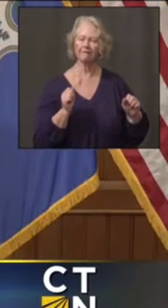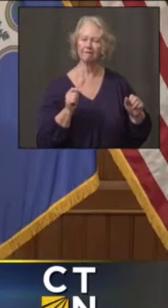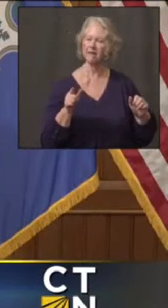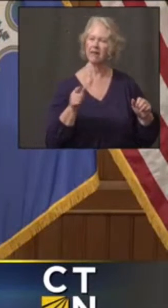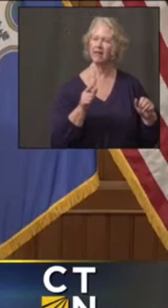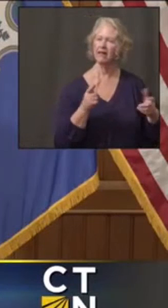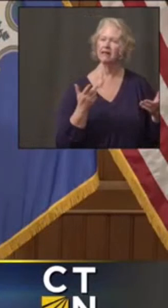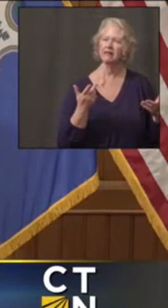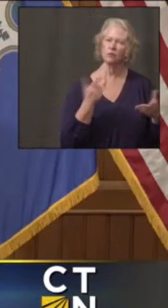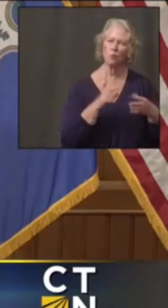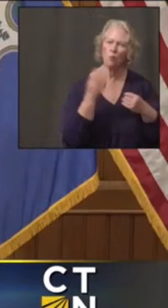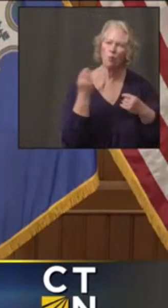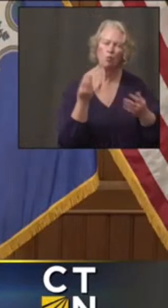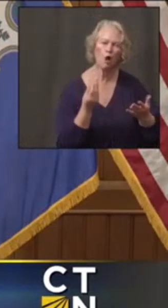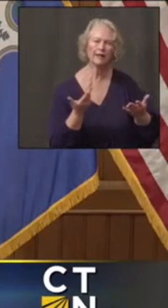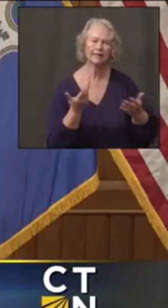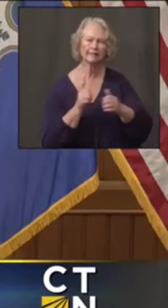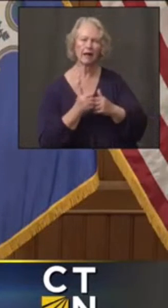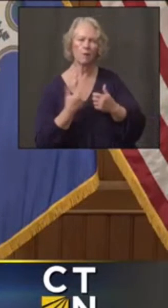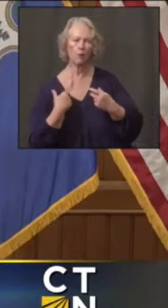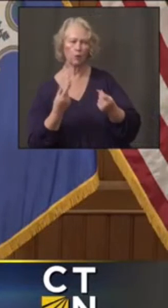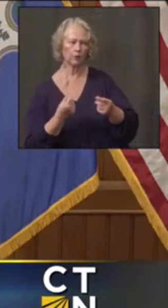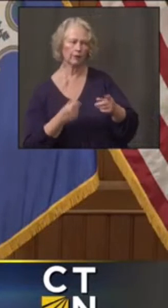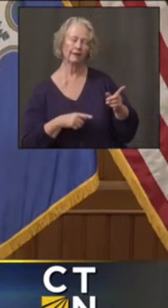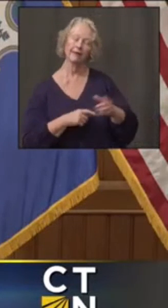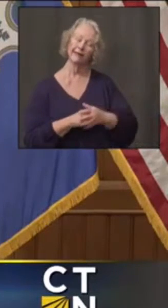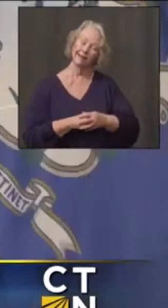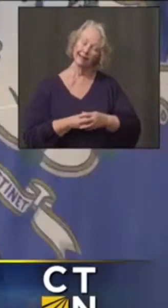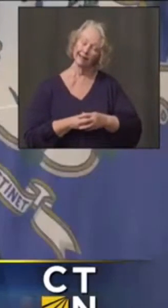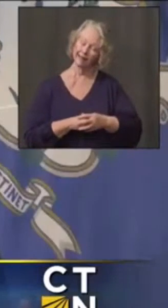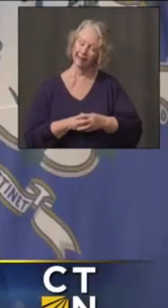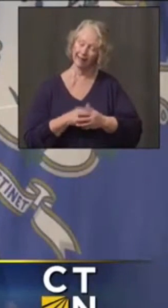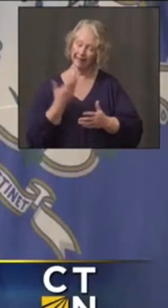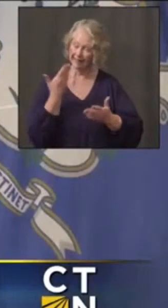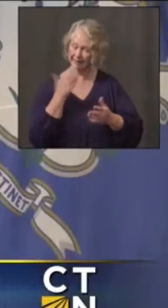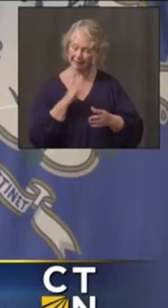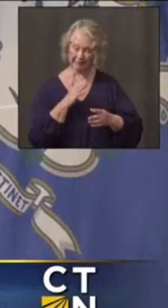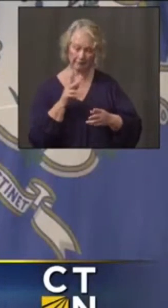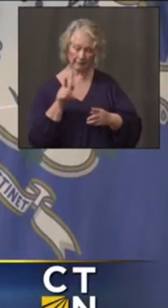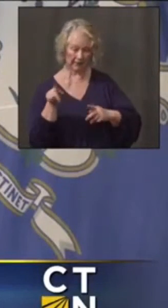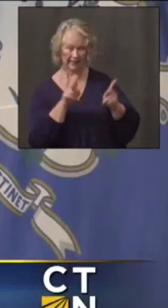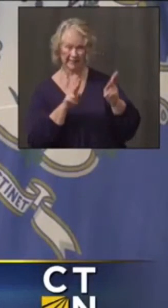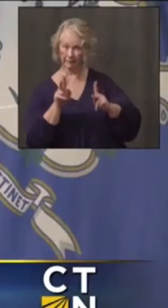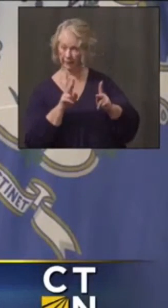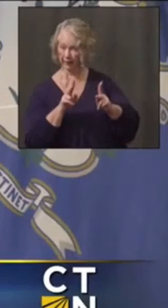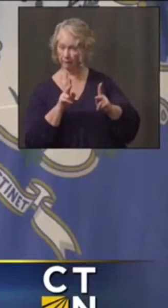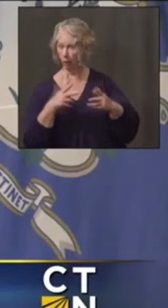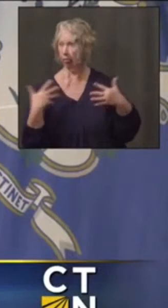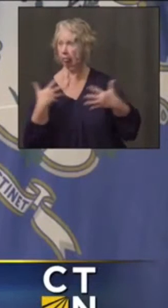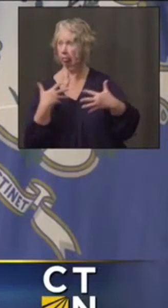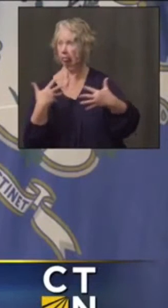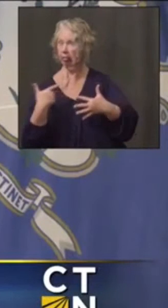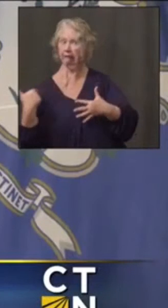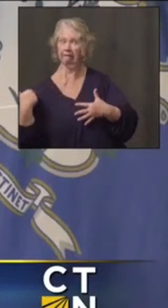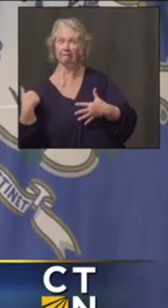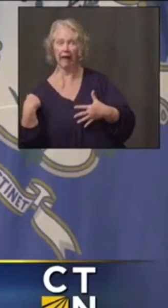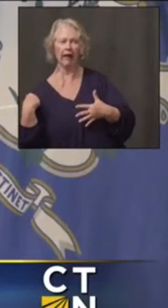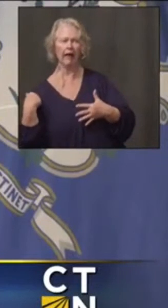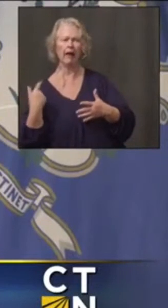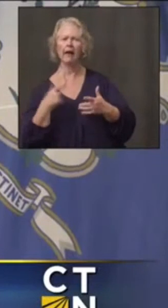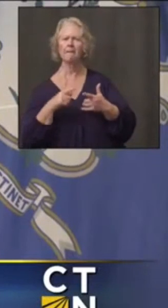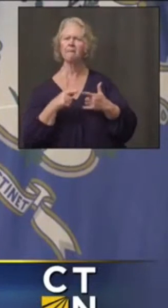general? Well, I'd say it's a little contradictory to be so skeptical about vaccines and yet having